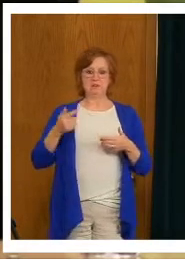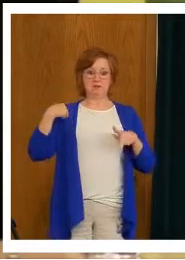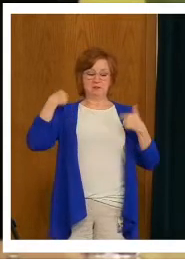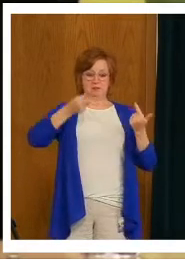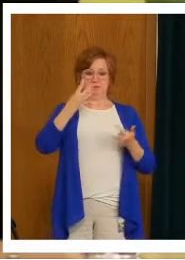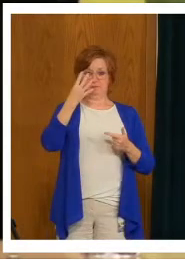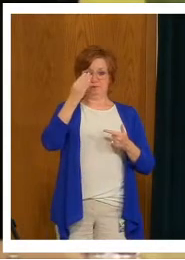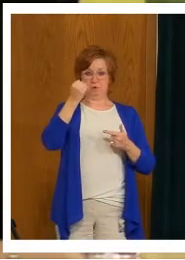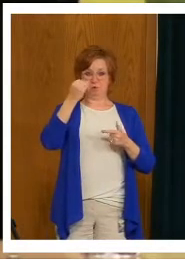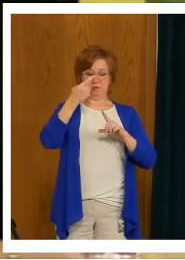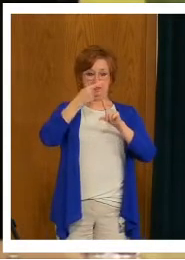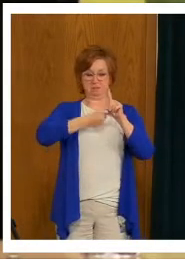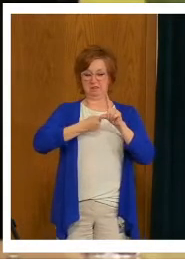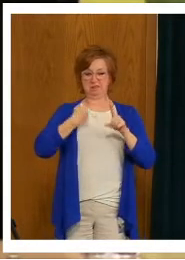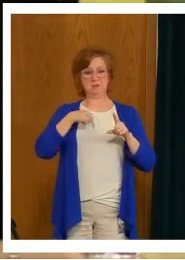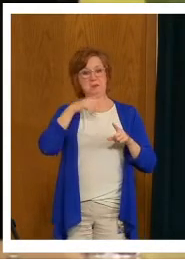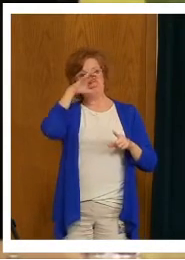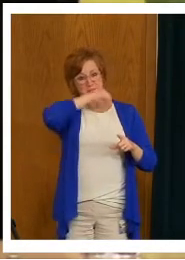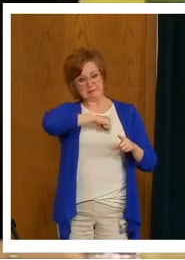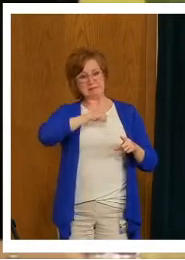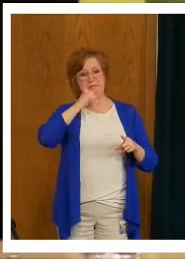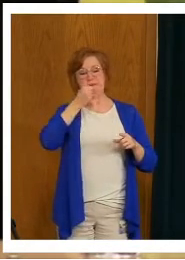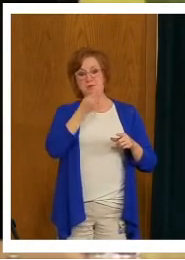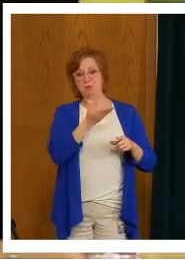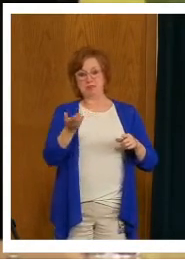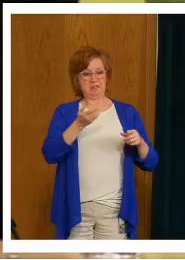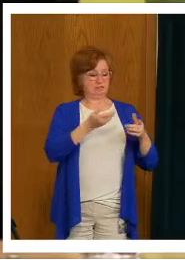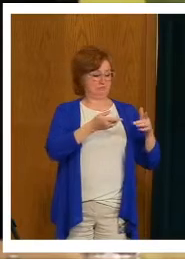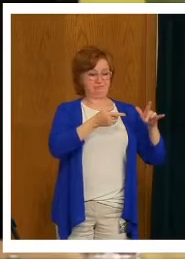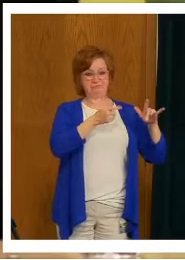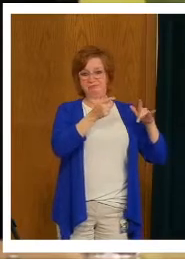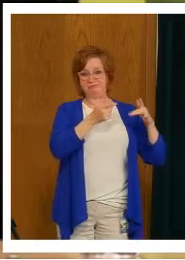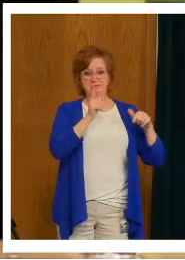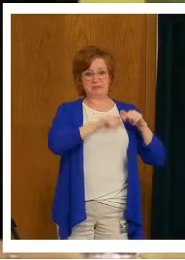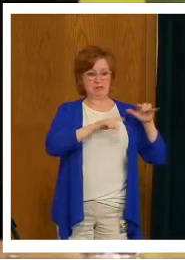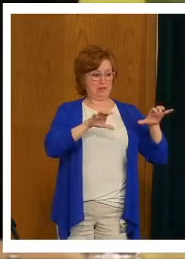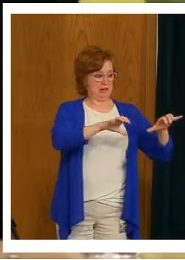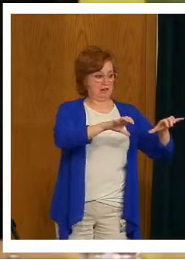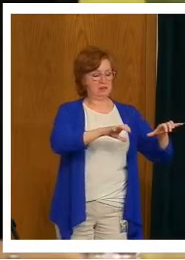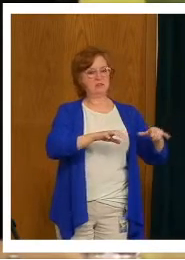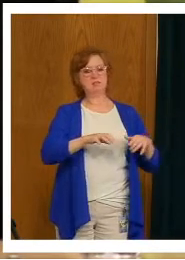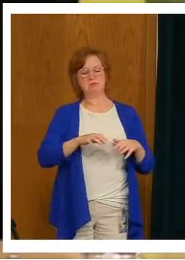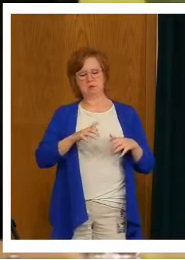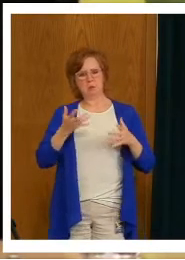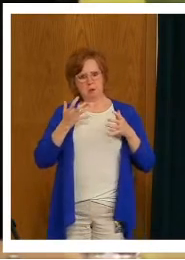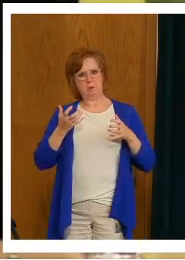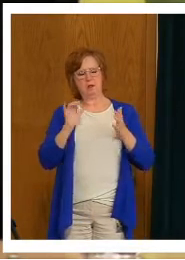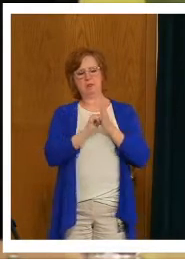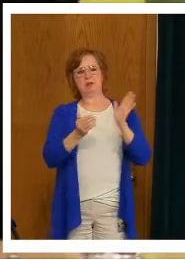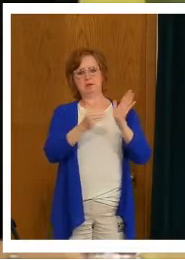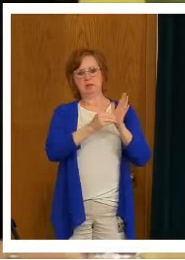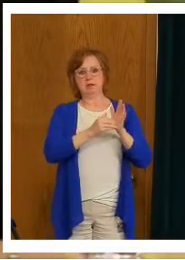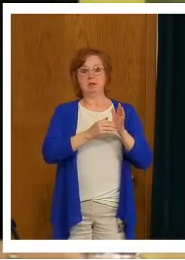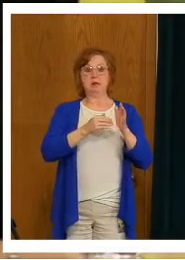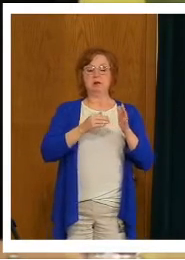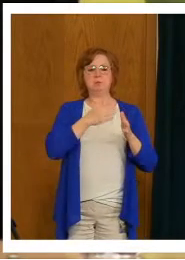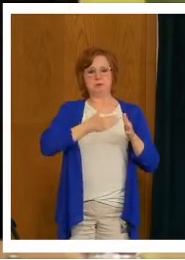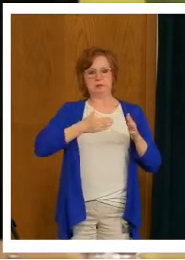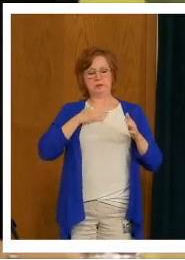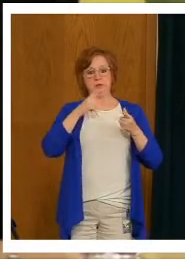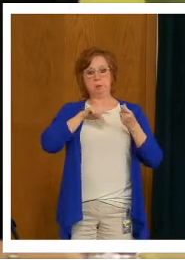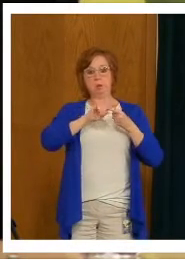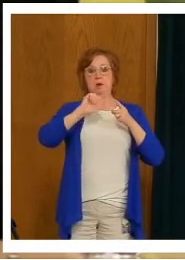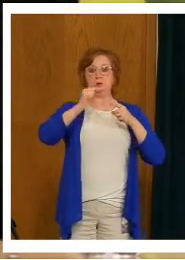14 months. So please, when it's your turn, regardless of your age, go get vaccinated. I also want to